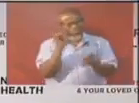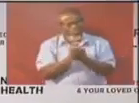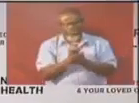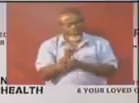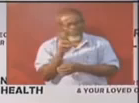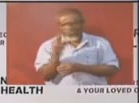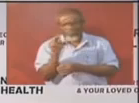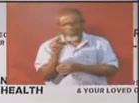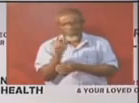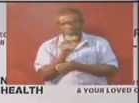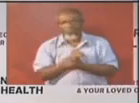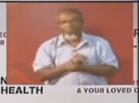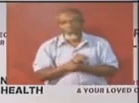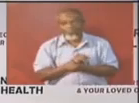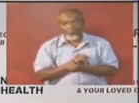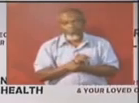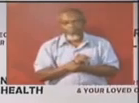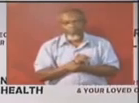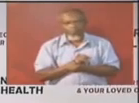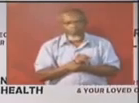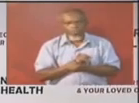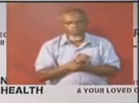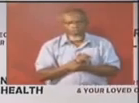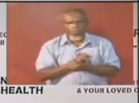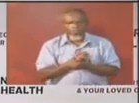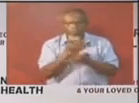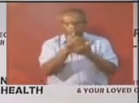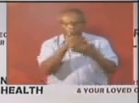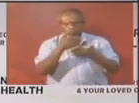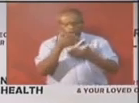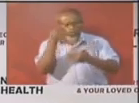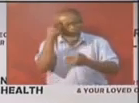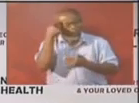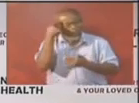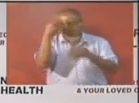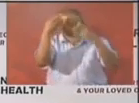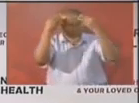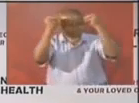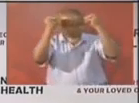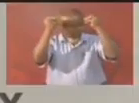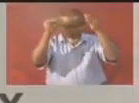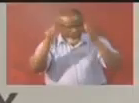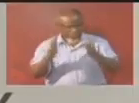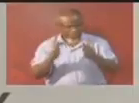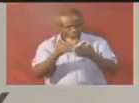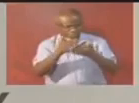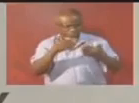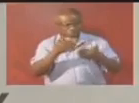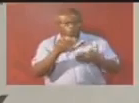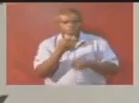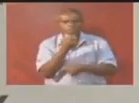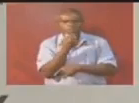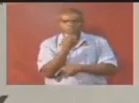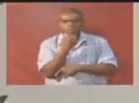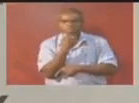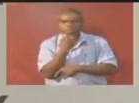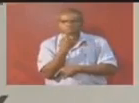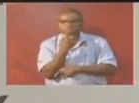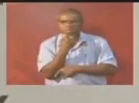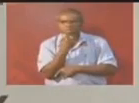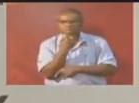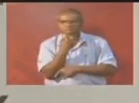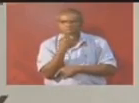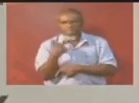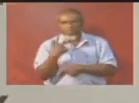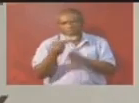Now, I believe that the minister would have, in his previous announcements, spoken about the additional